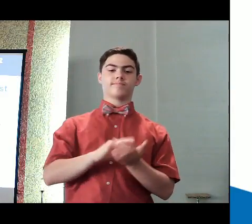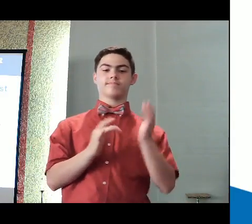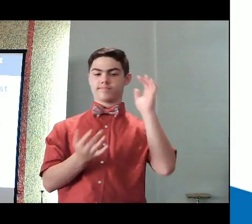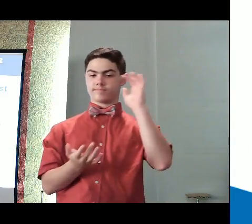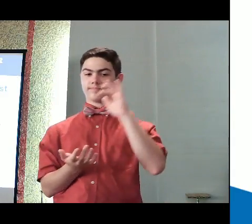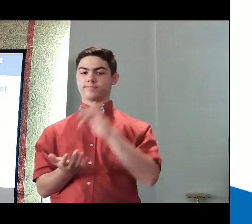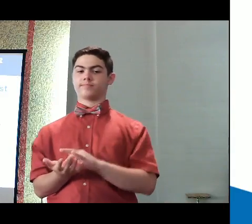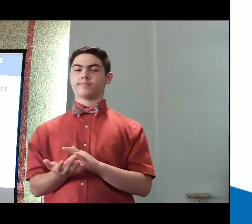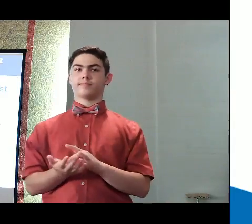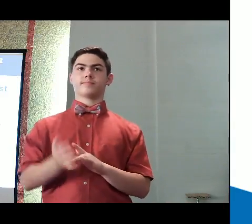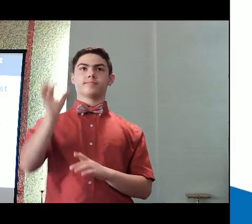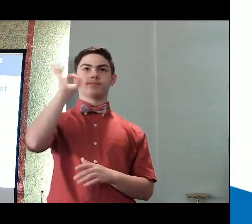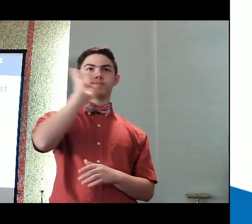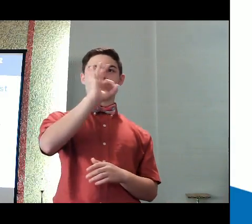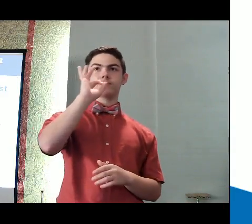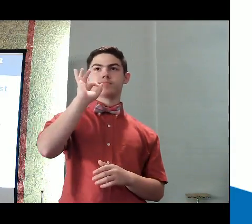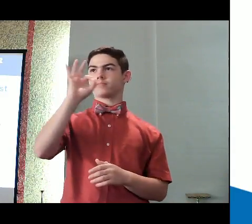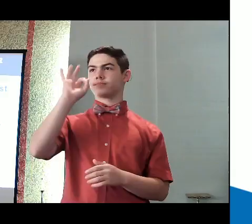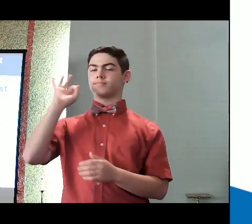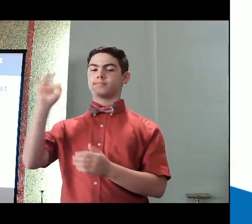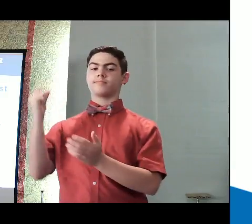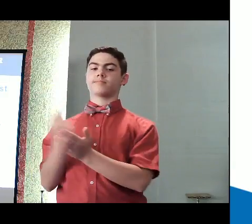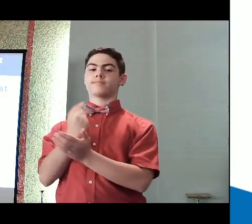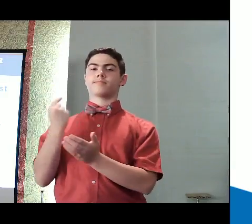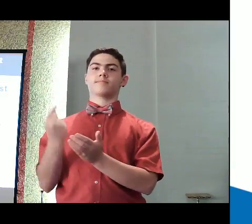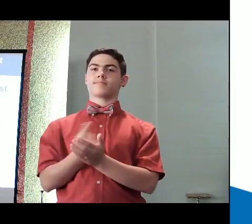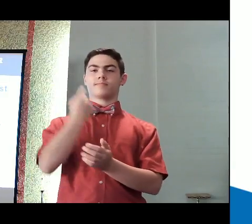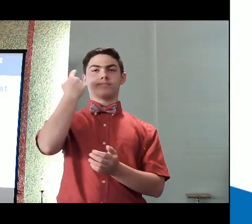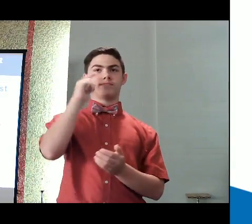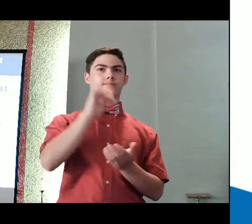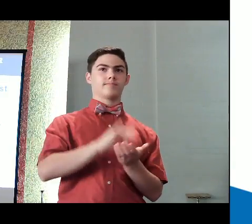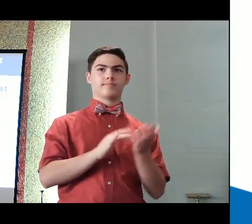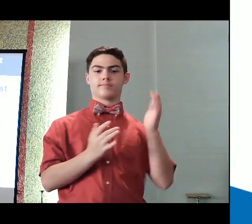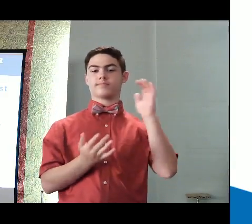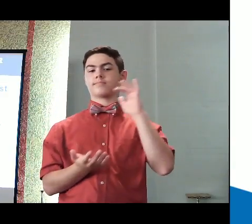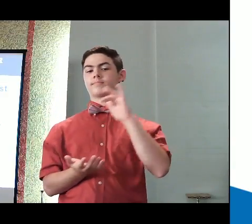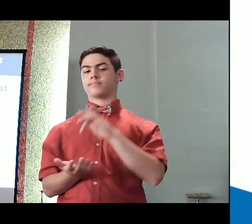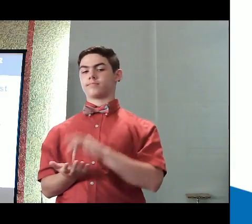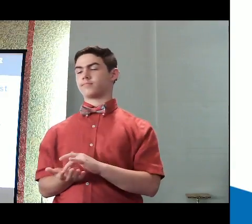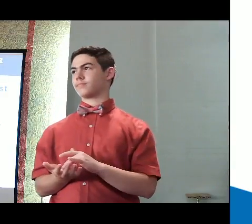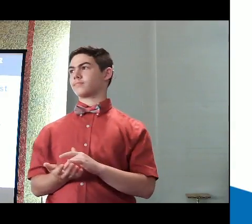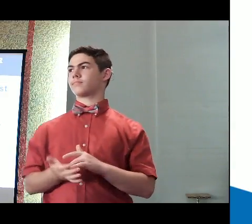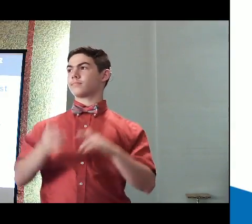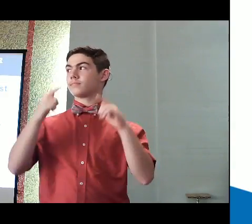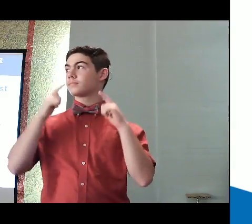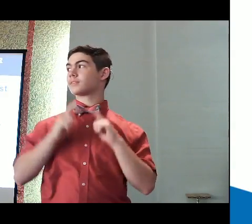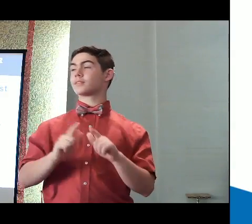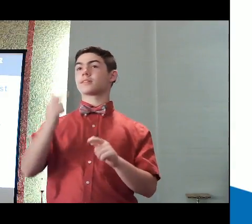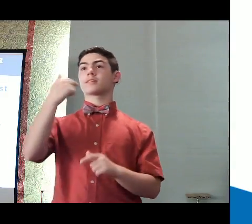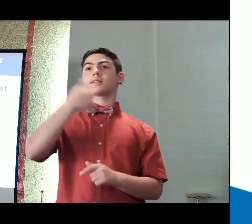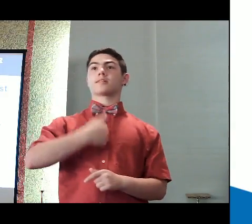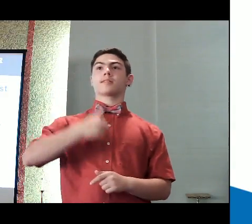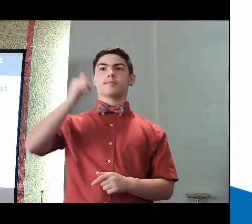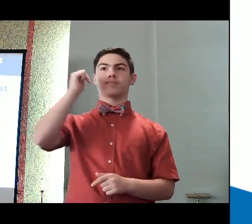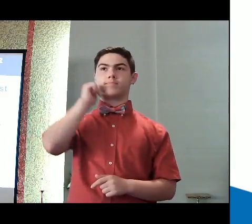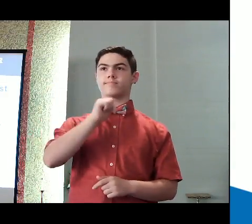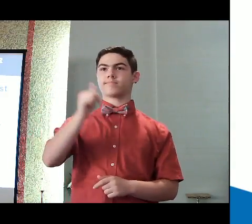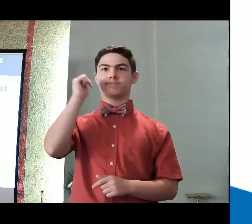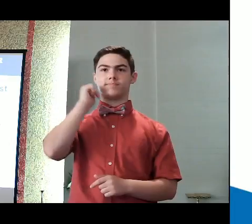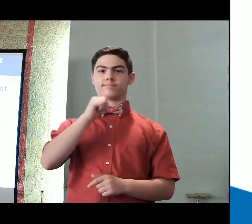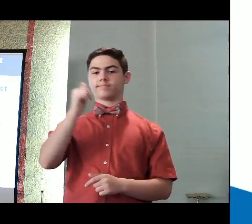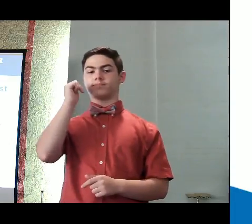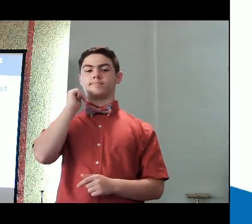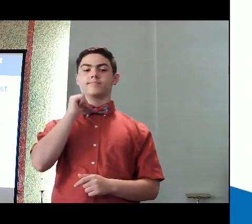soul winner for Jesus, a soul winner for Jesus.